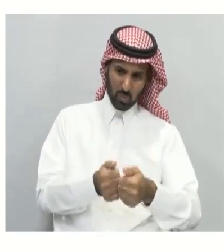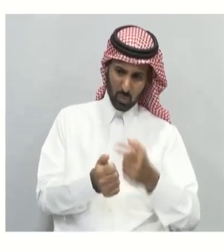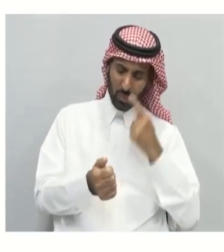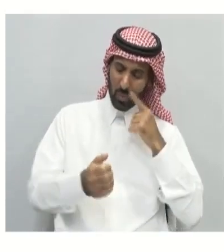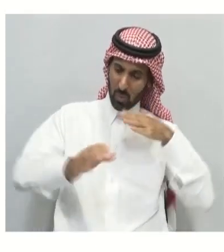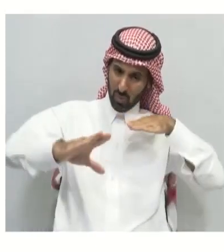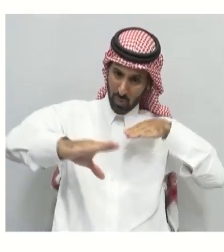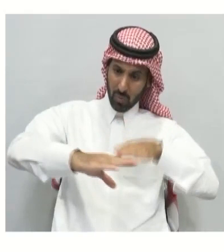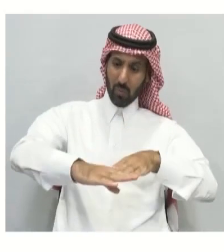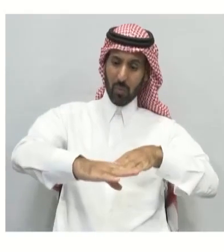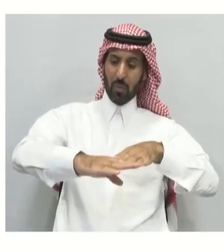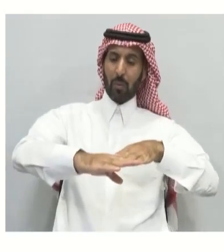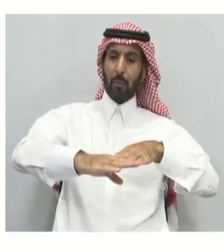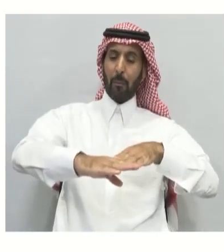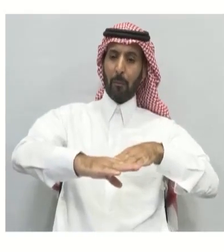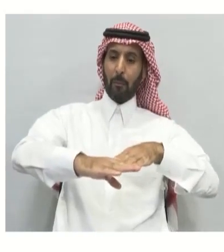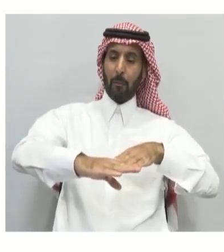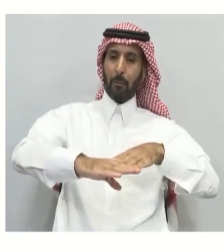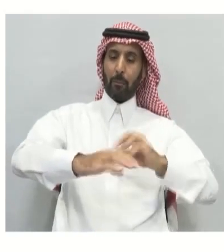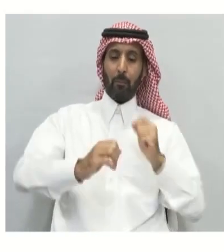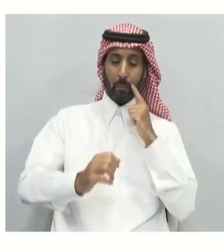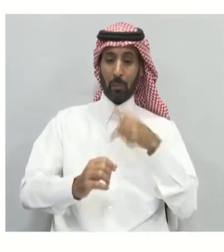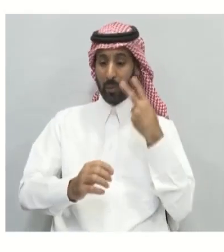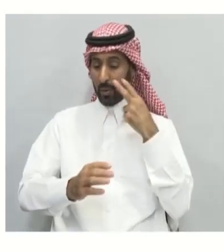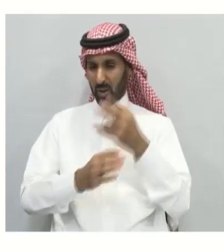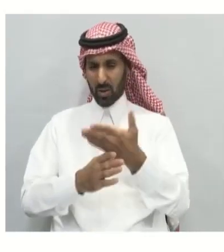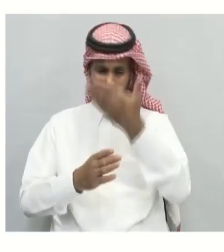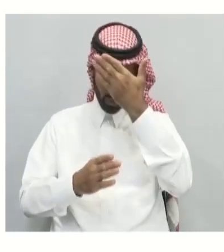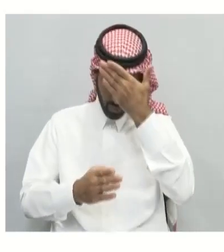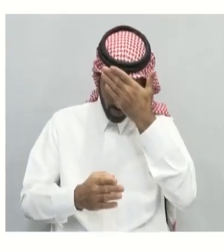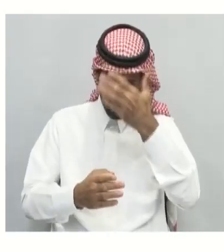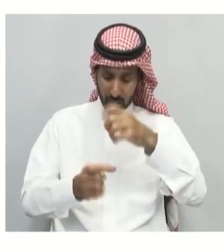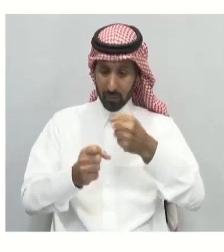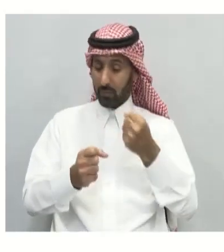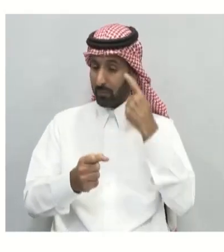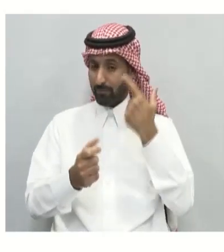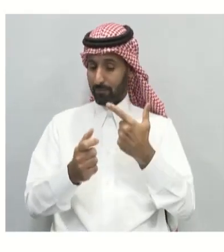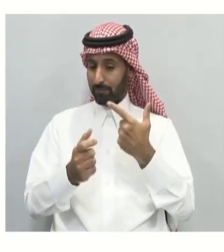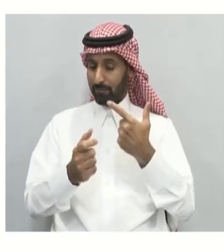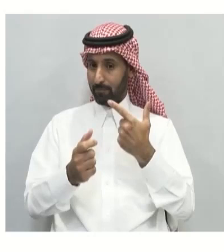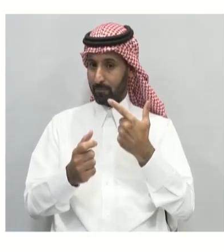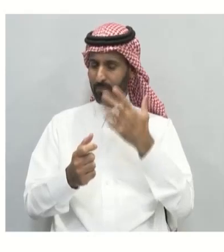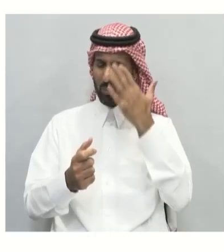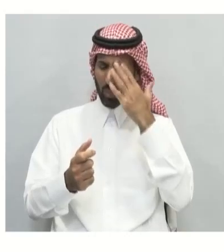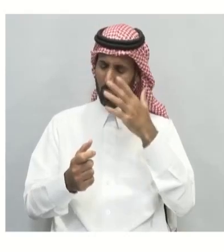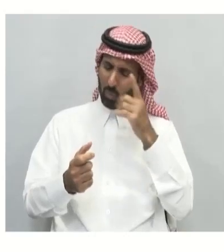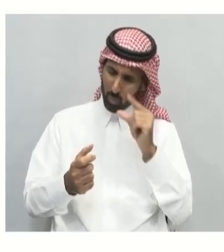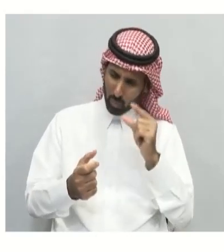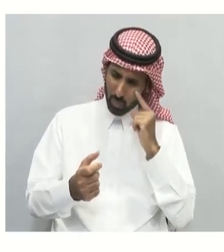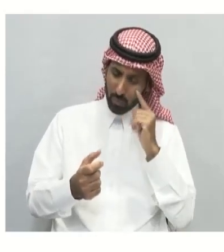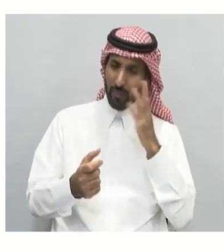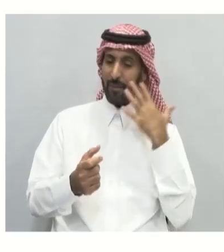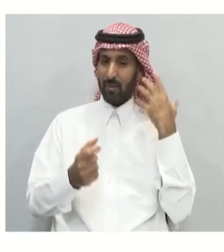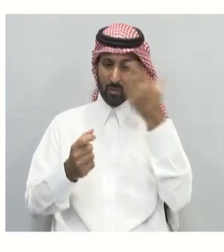into him at an intersection and threw him into a telephone pole. He was fortunately